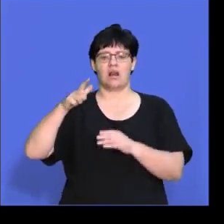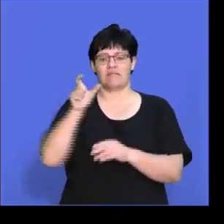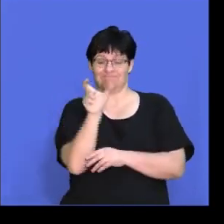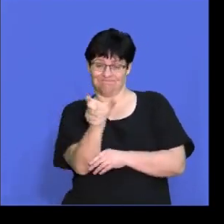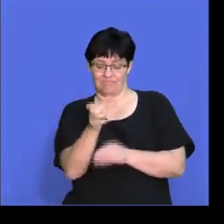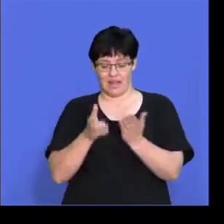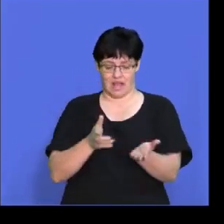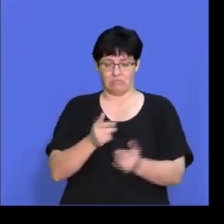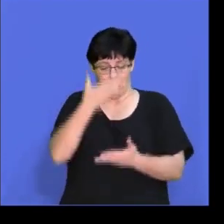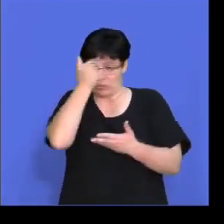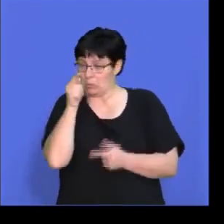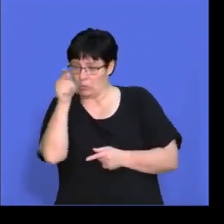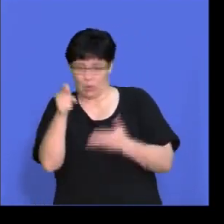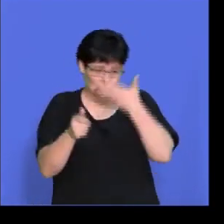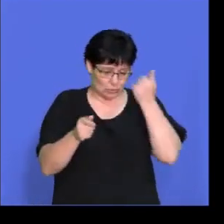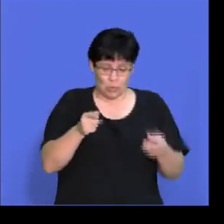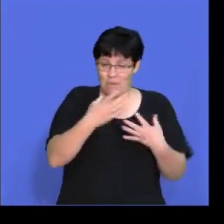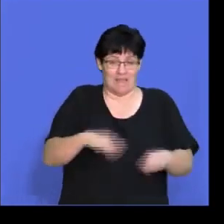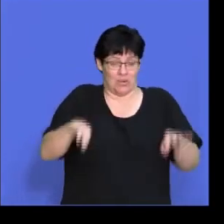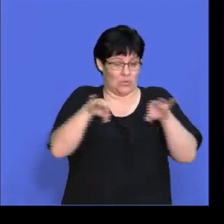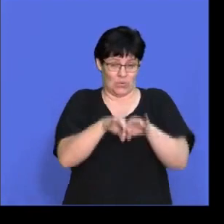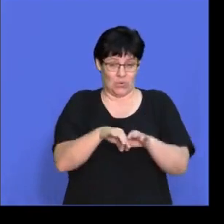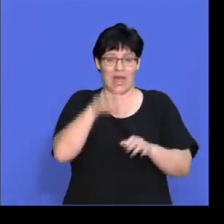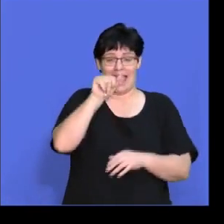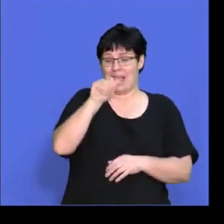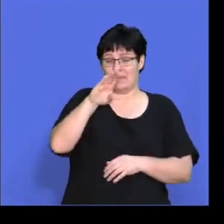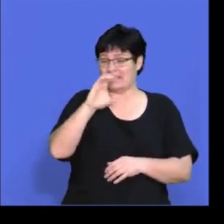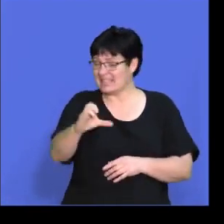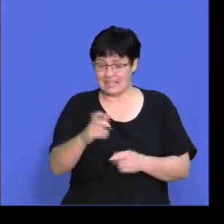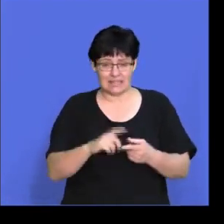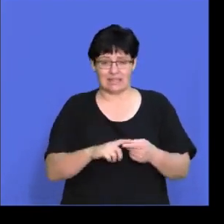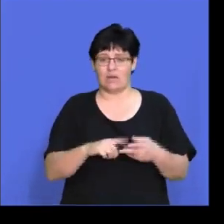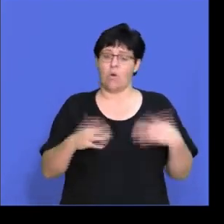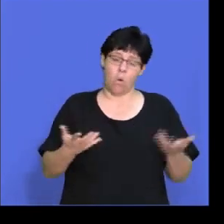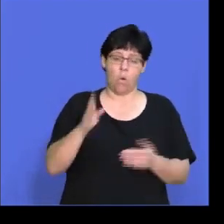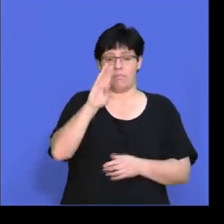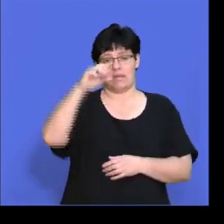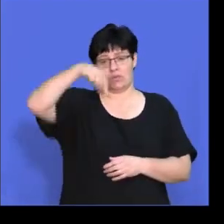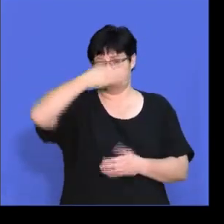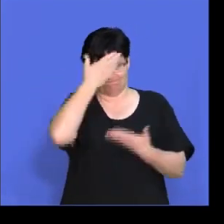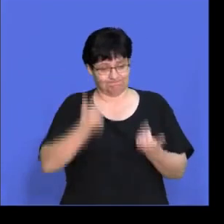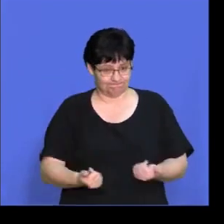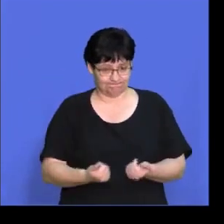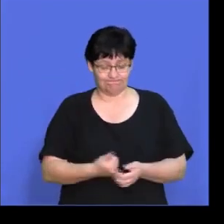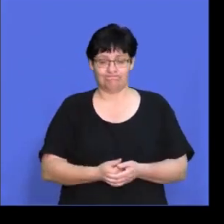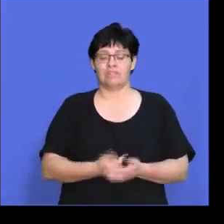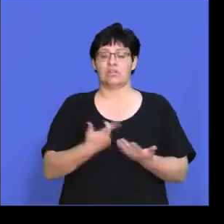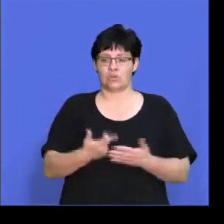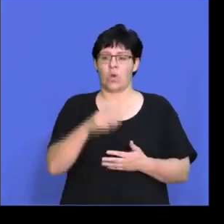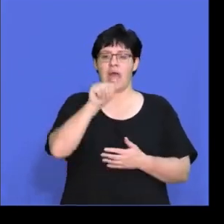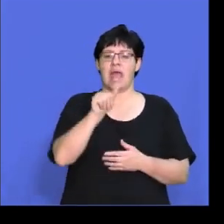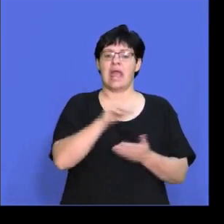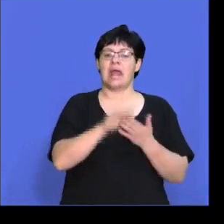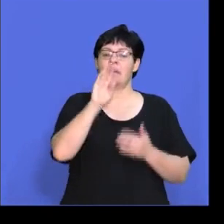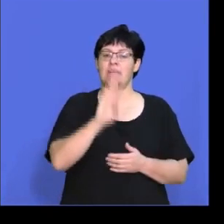with a lot of unknowns. So we don't know any of those values of a, b, c, or bq. Okay, then we're told that a and